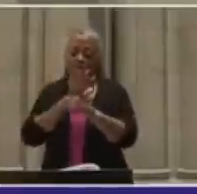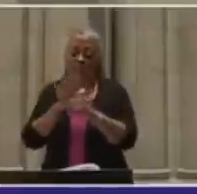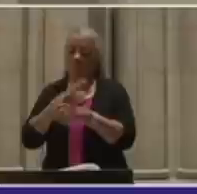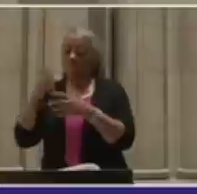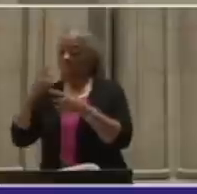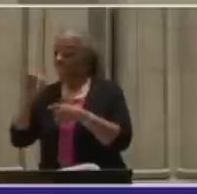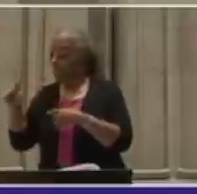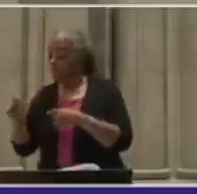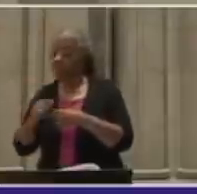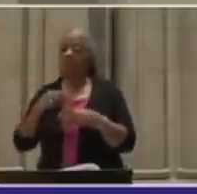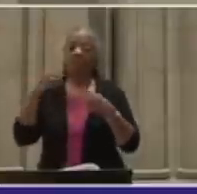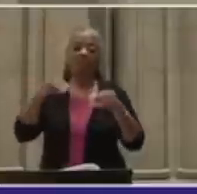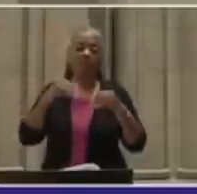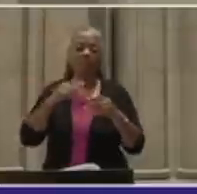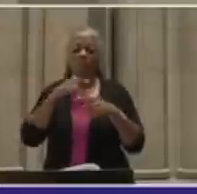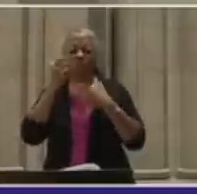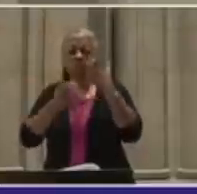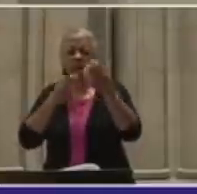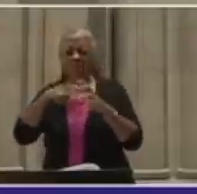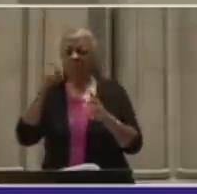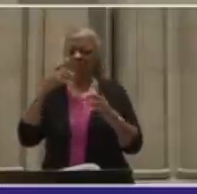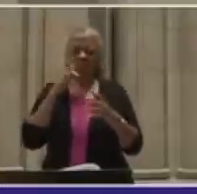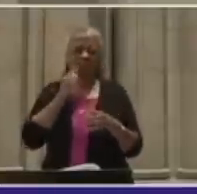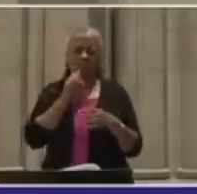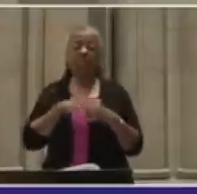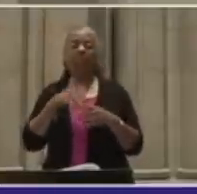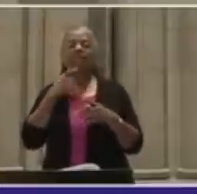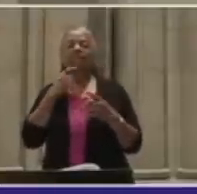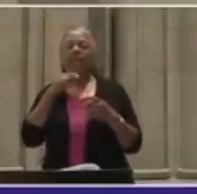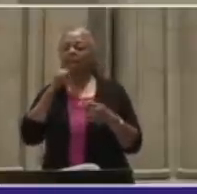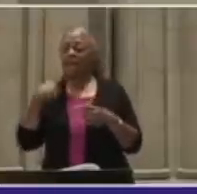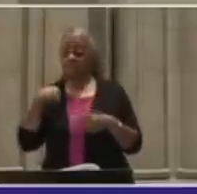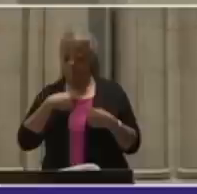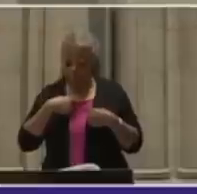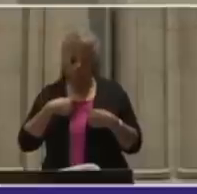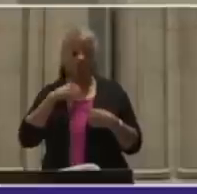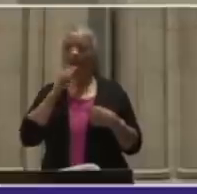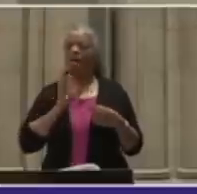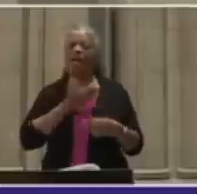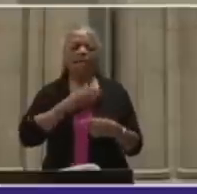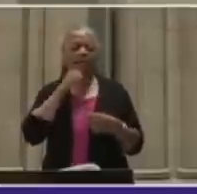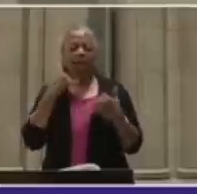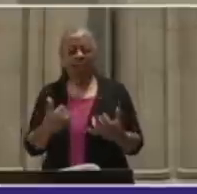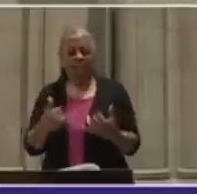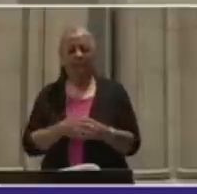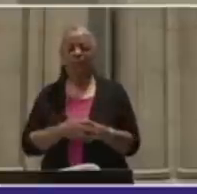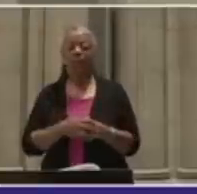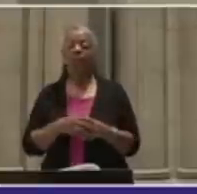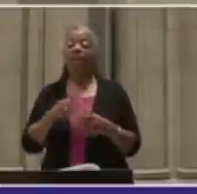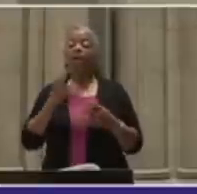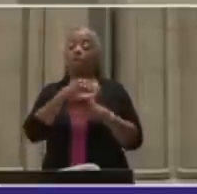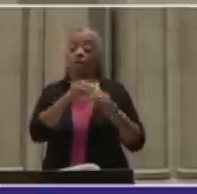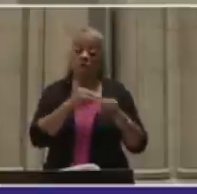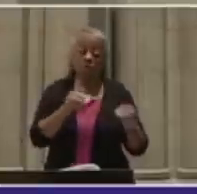doom. Weep loudly and declare, not me, not us, not now. Empty the offices, the stores,